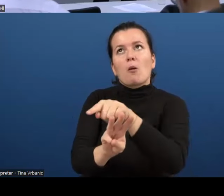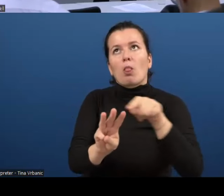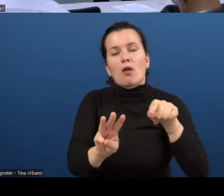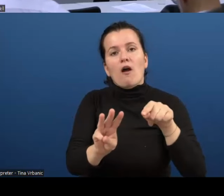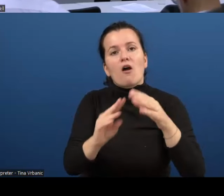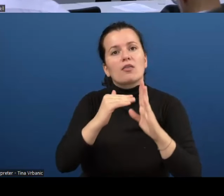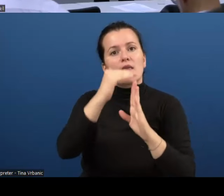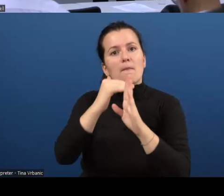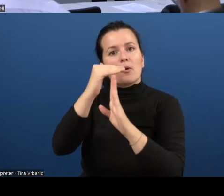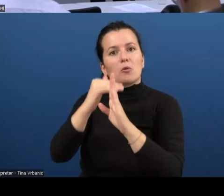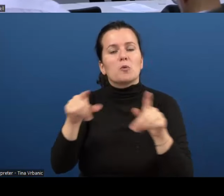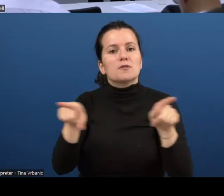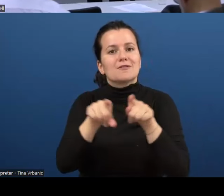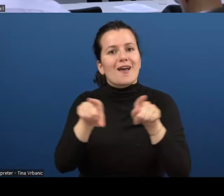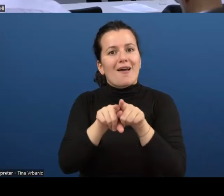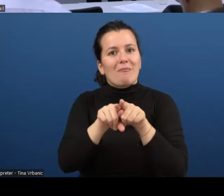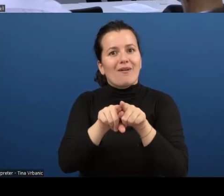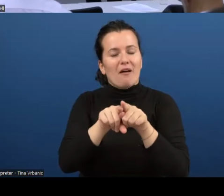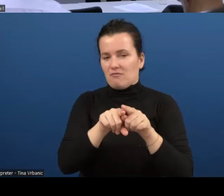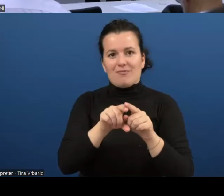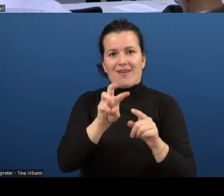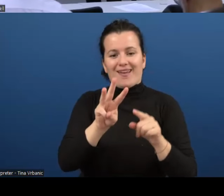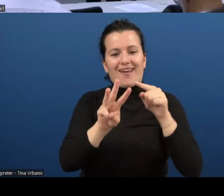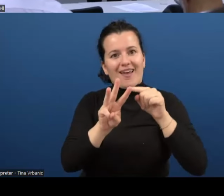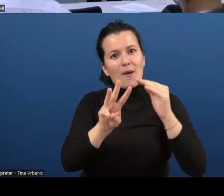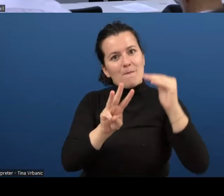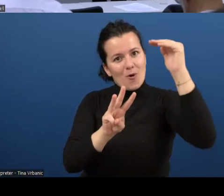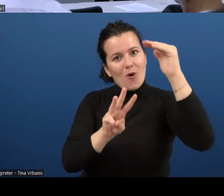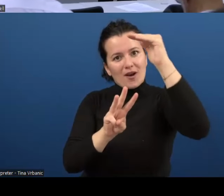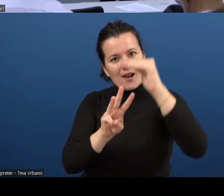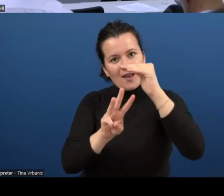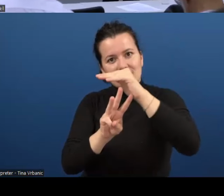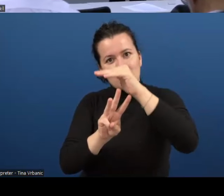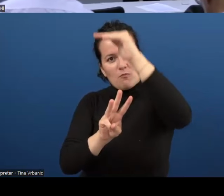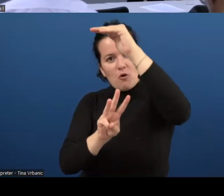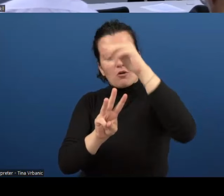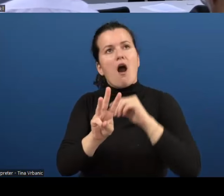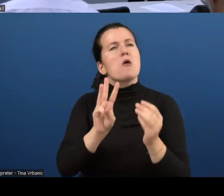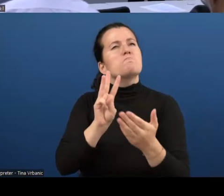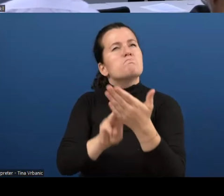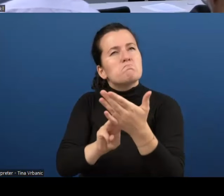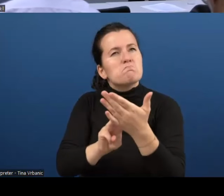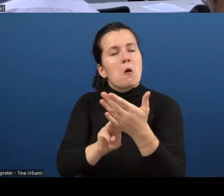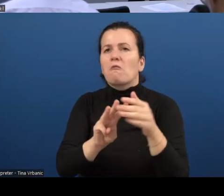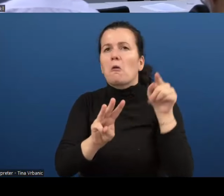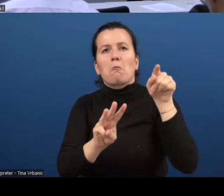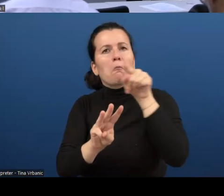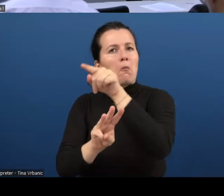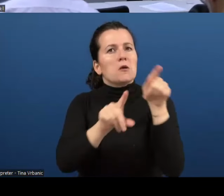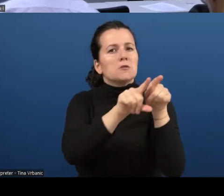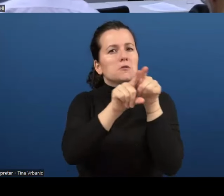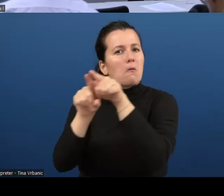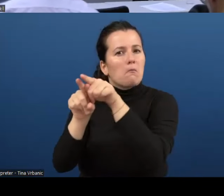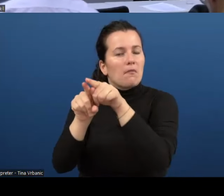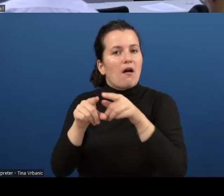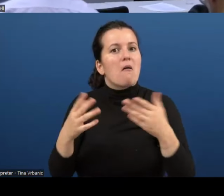not that you feel 2 warm ones and the middle neutral, but you feel 3 equally warm ones. The same